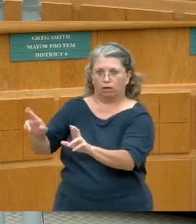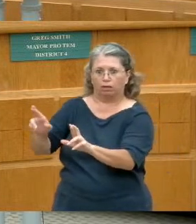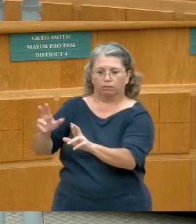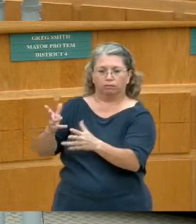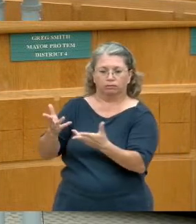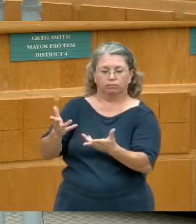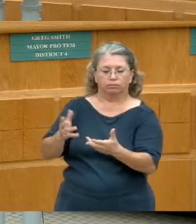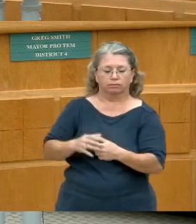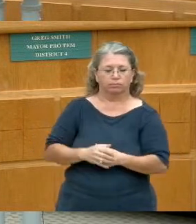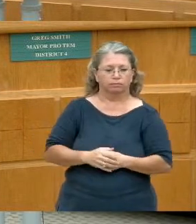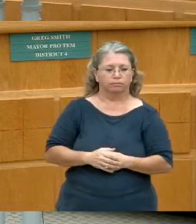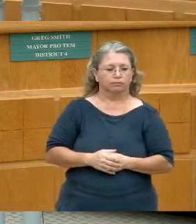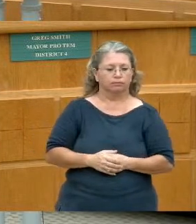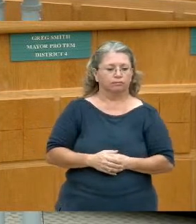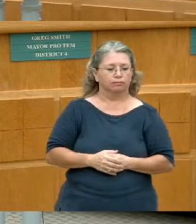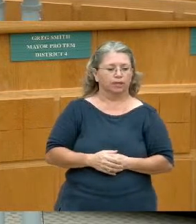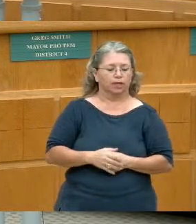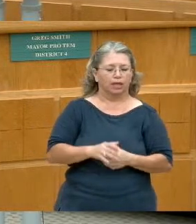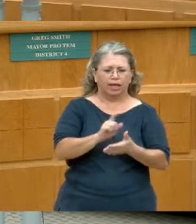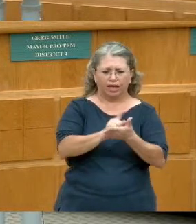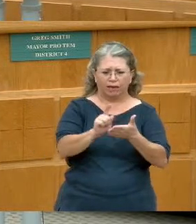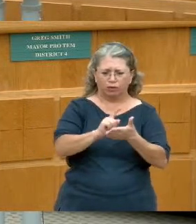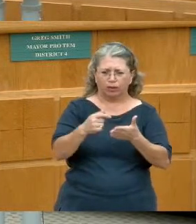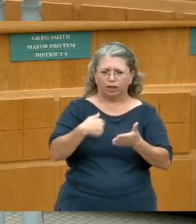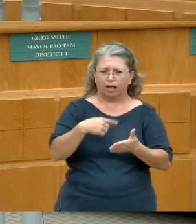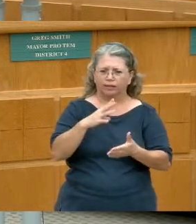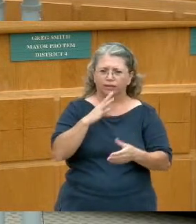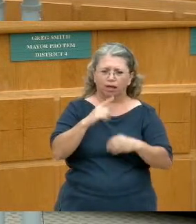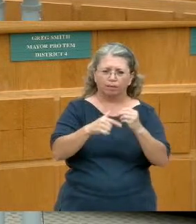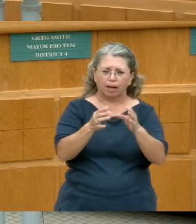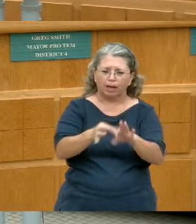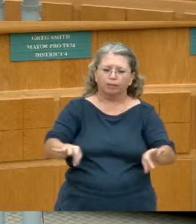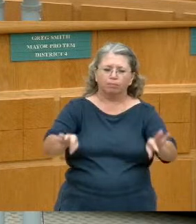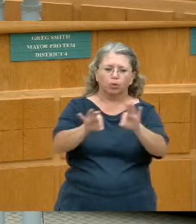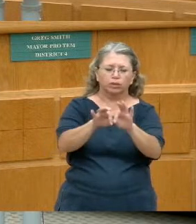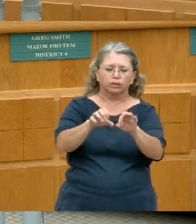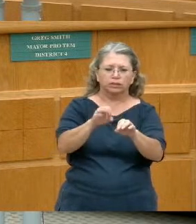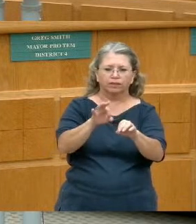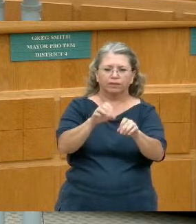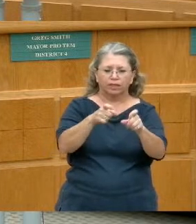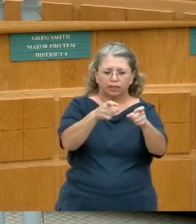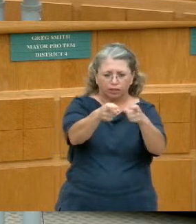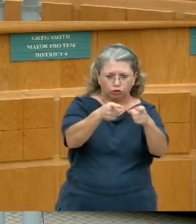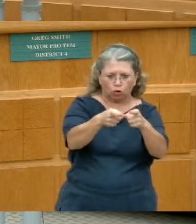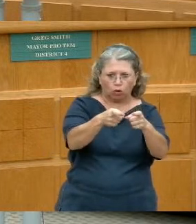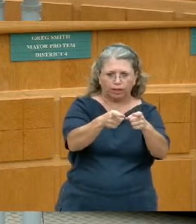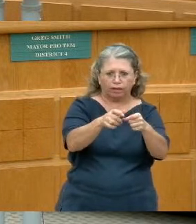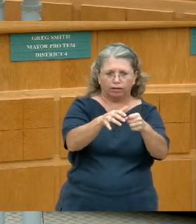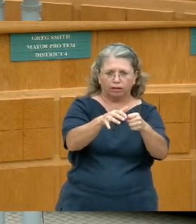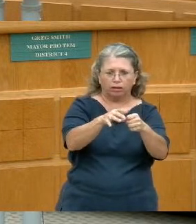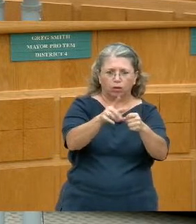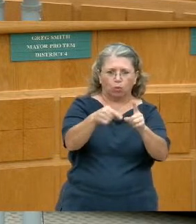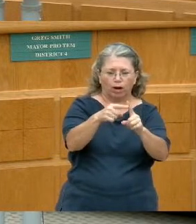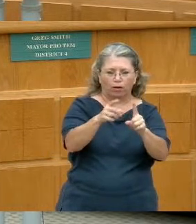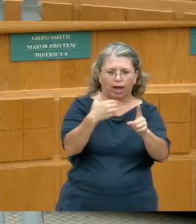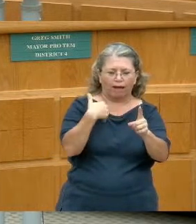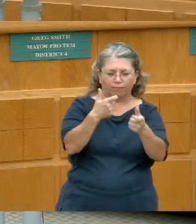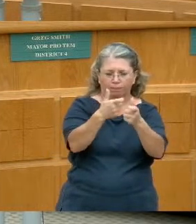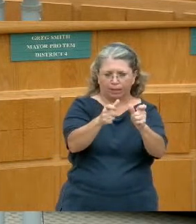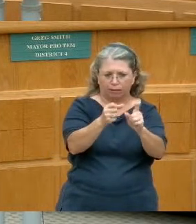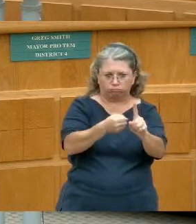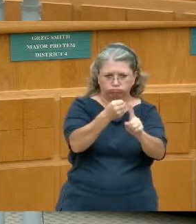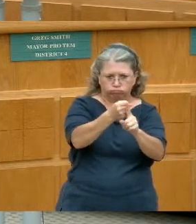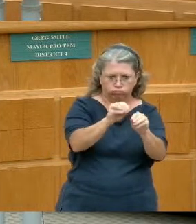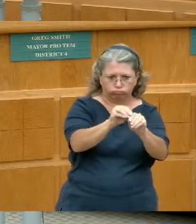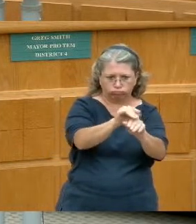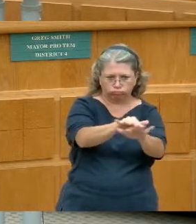Each week I talk about the importance of containing these local outbreaks. We've demonstrated the ability to do this once. It works. Testing and contact